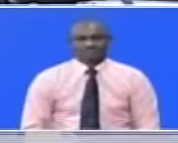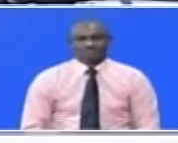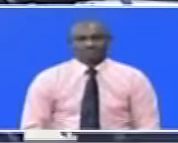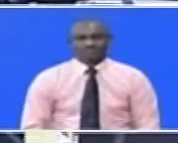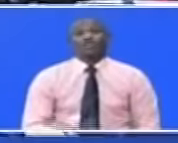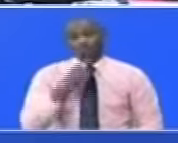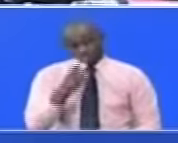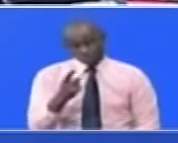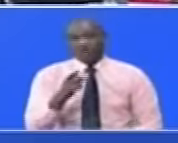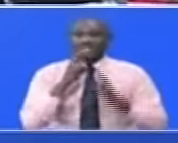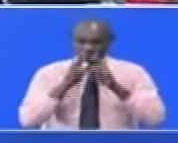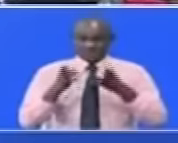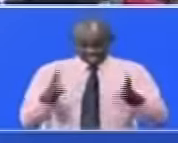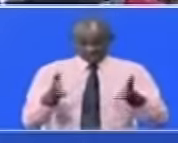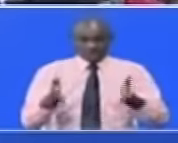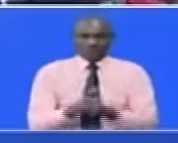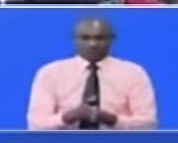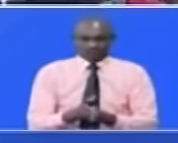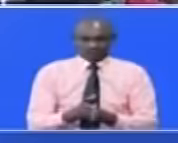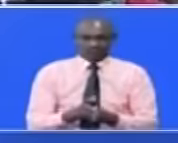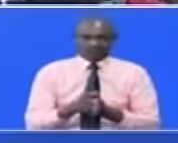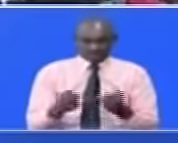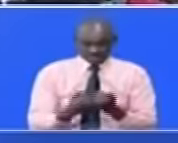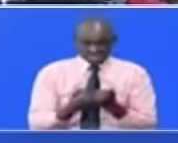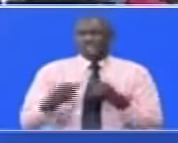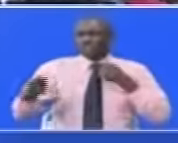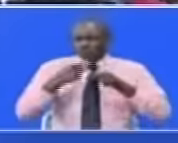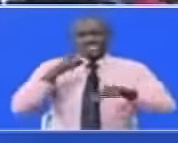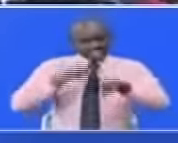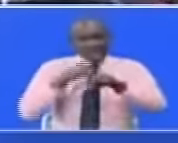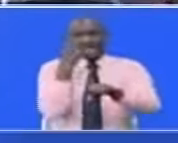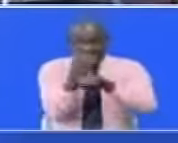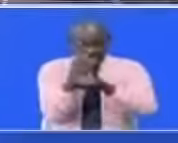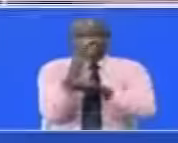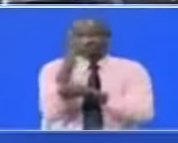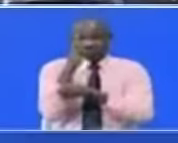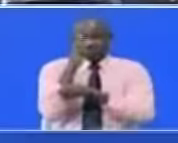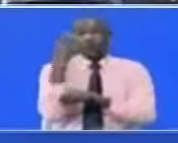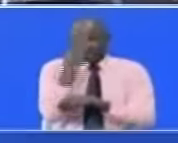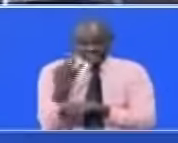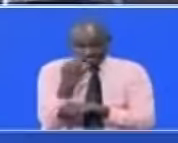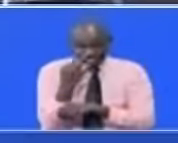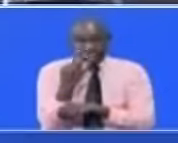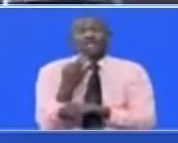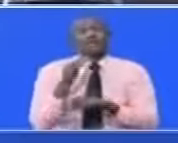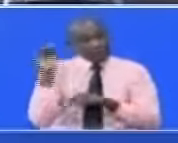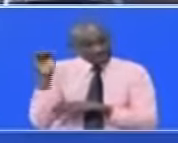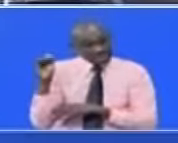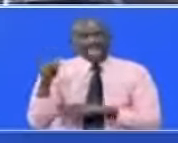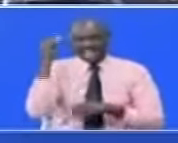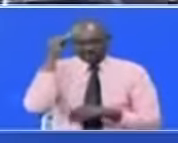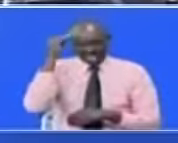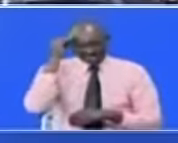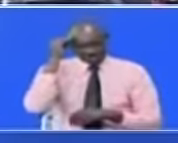so these are the results, as it were. Shortly after 11 a.m. Wednesday morning, Education Cabinet